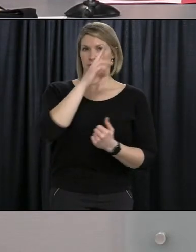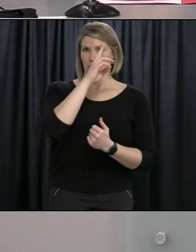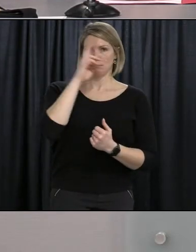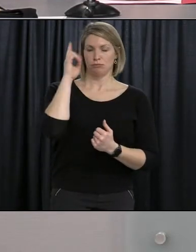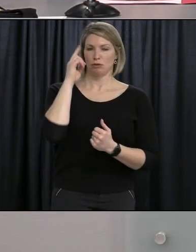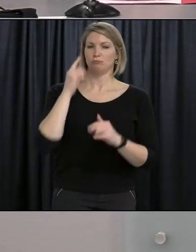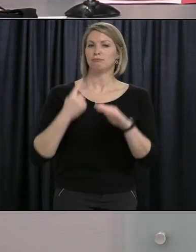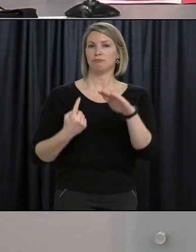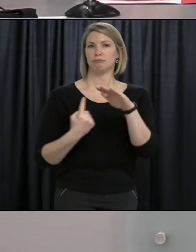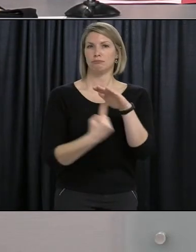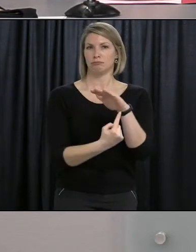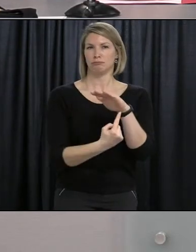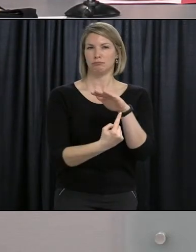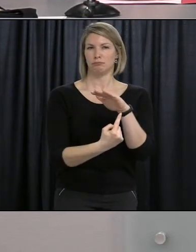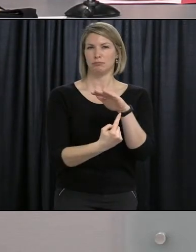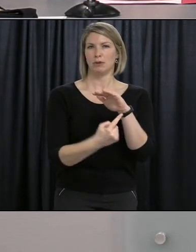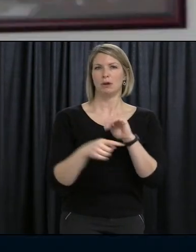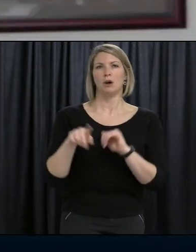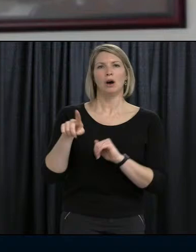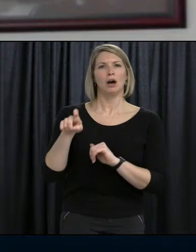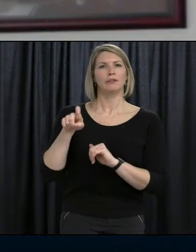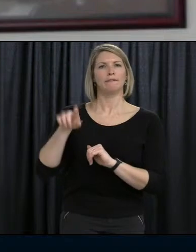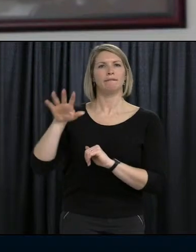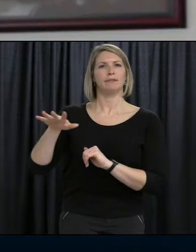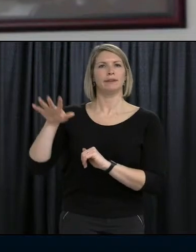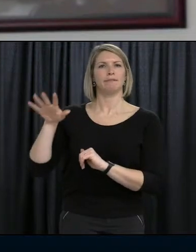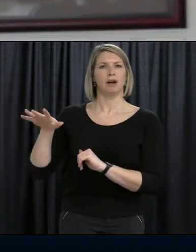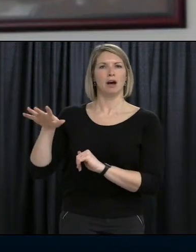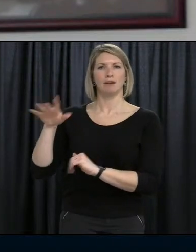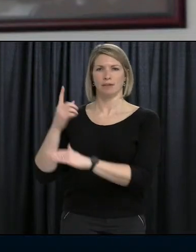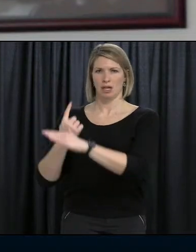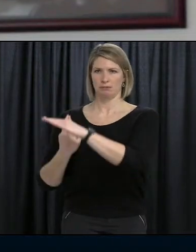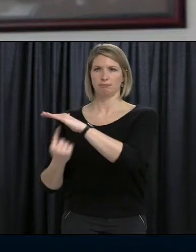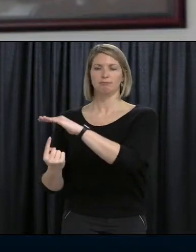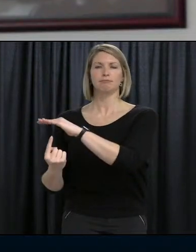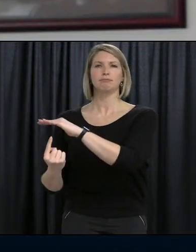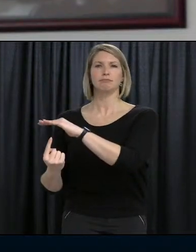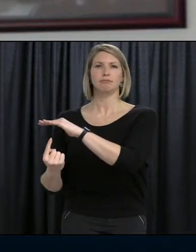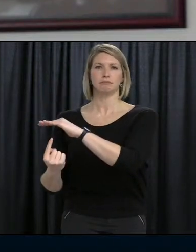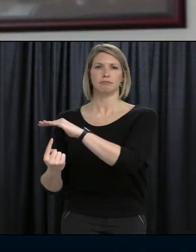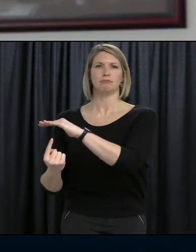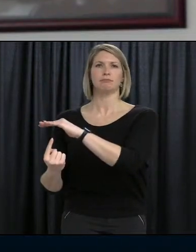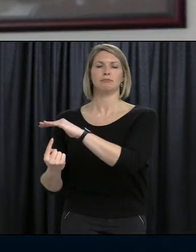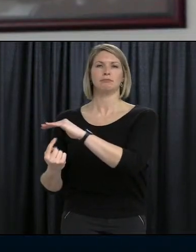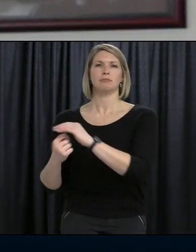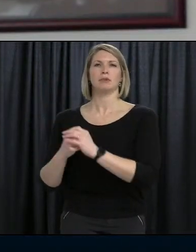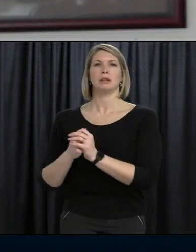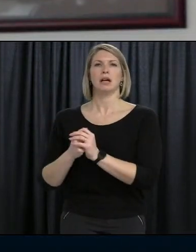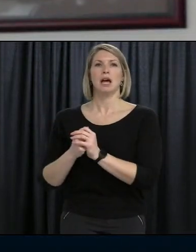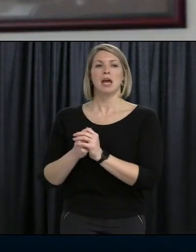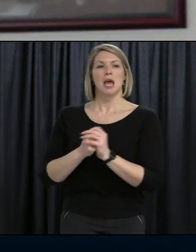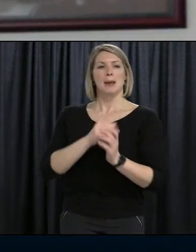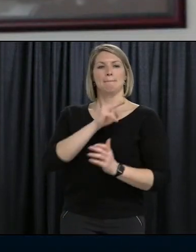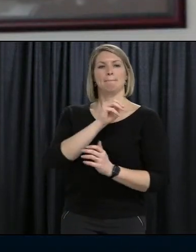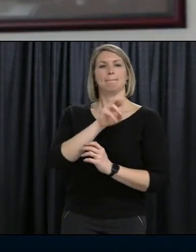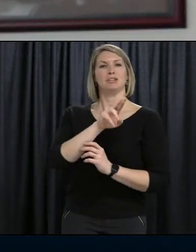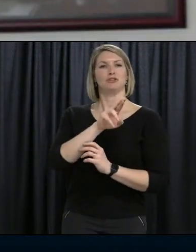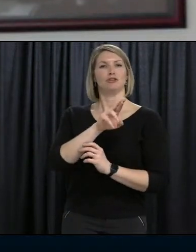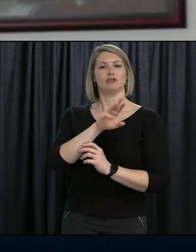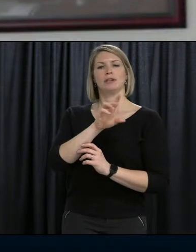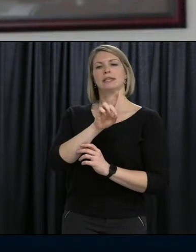reports 155. I'm advised by Mr. Diamond that there